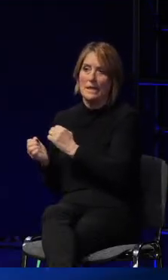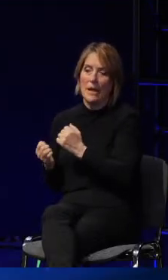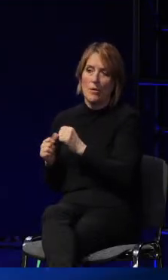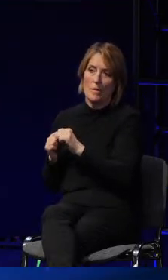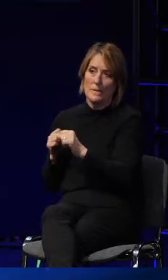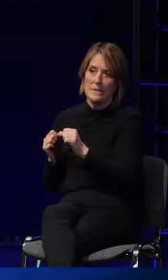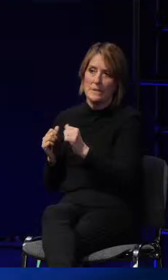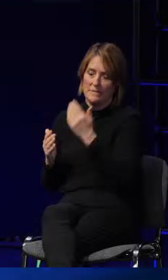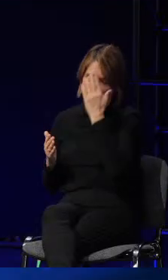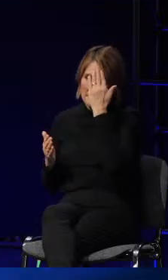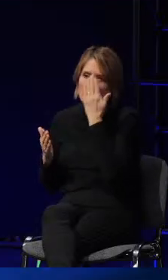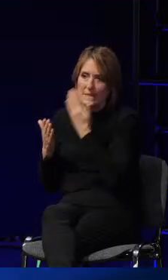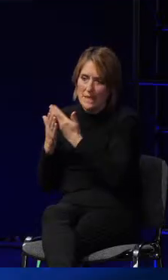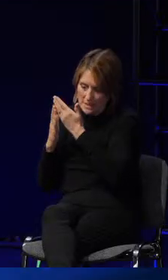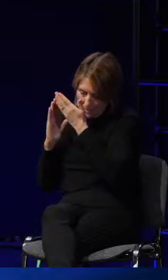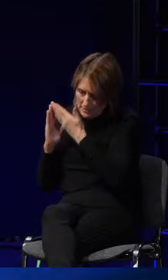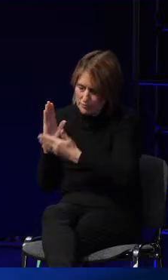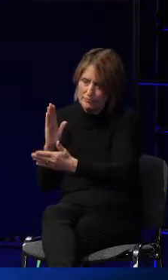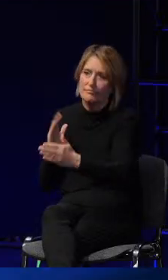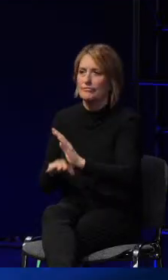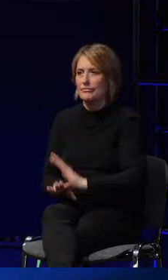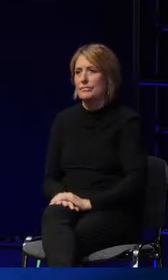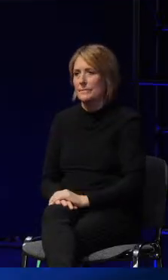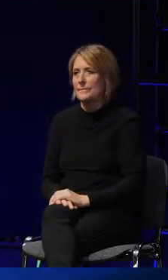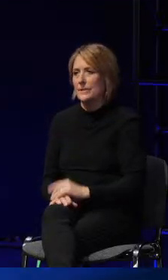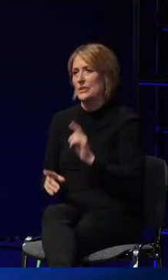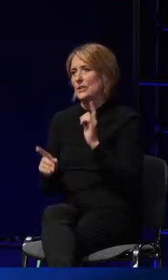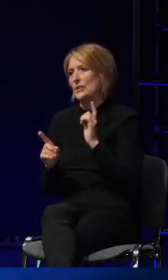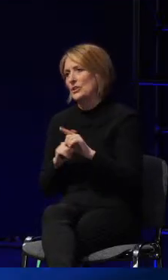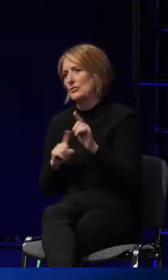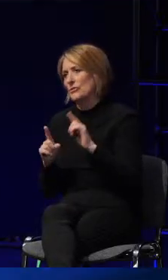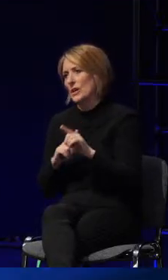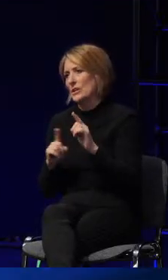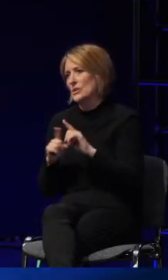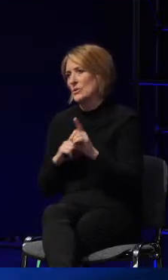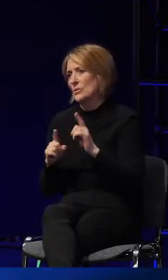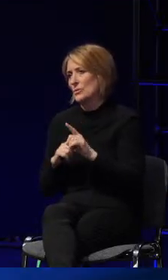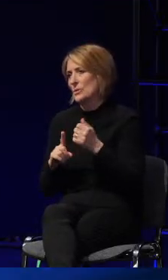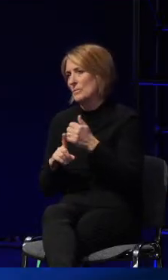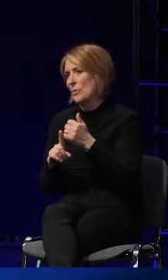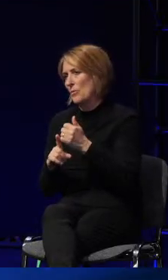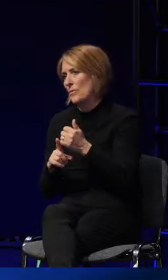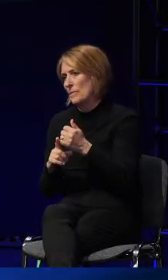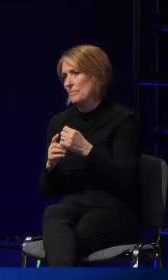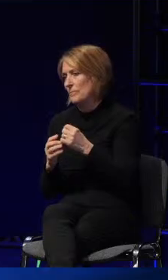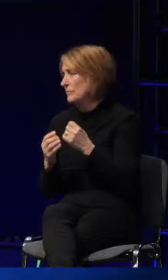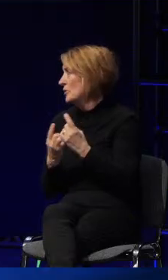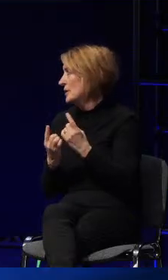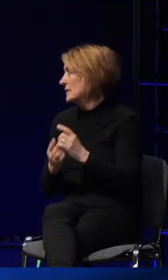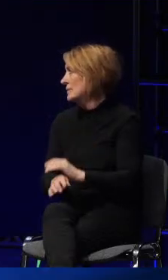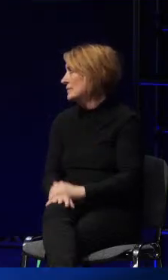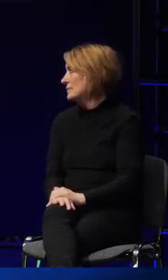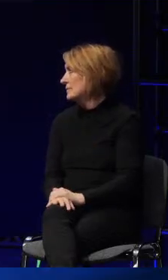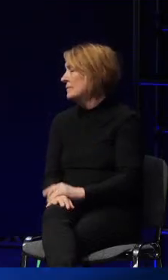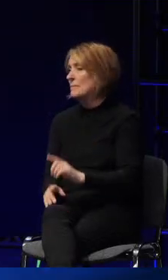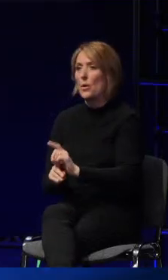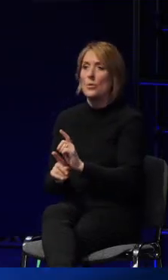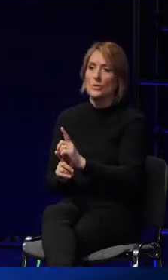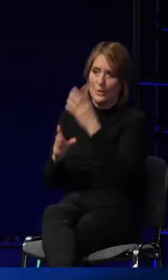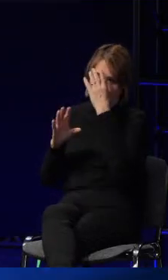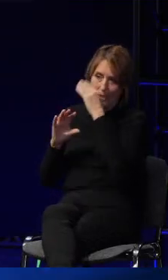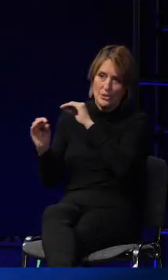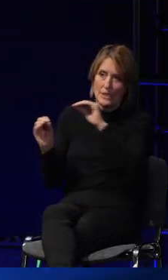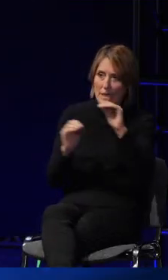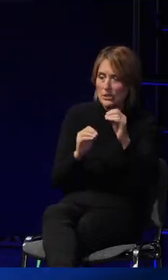about and tried to support, not just in our products, but also with stuff like this, because education and